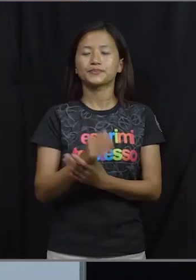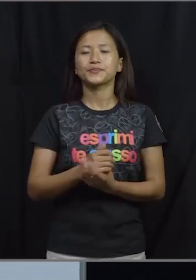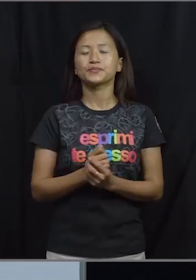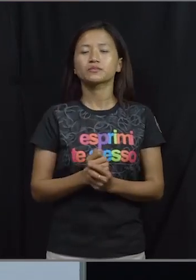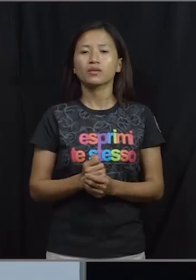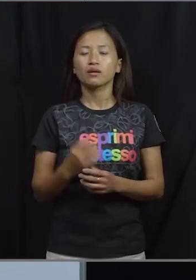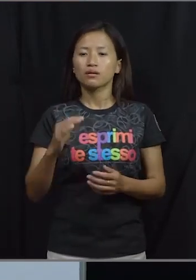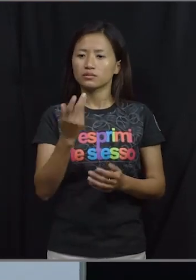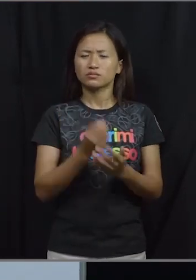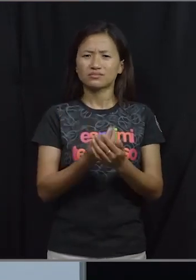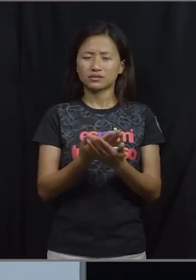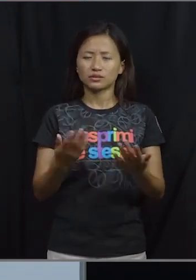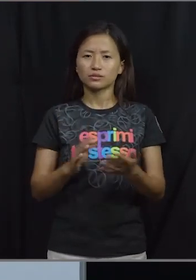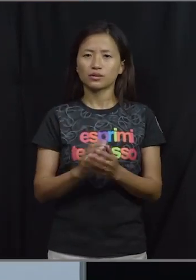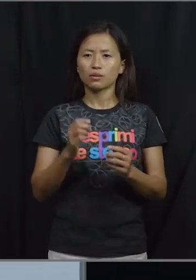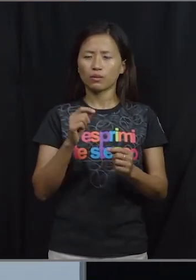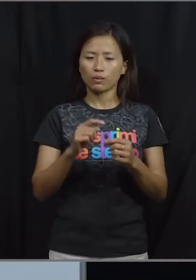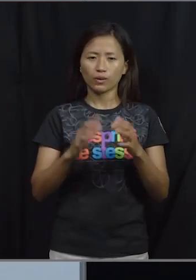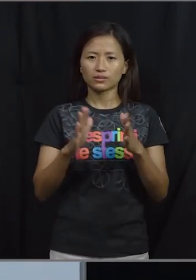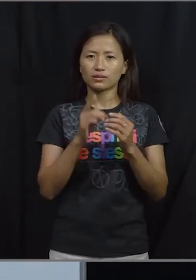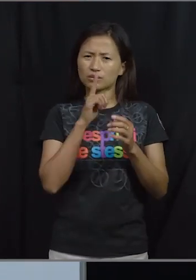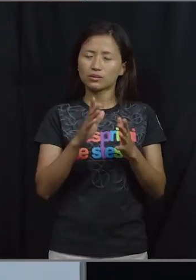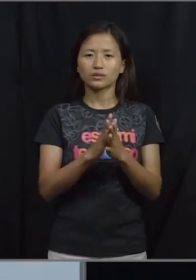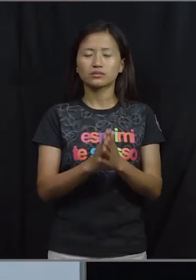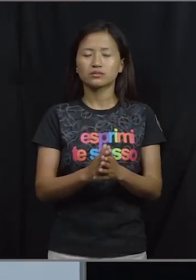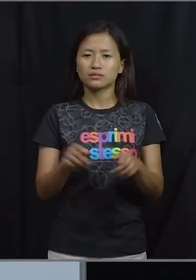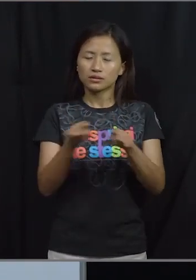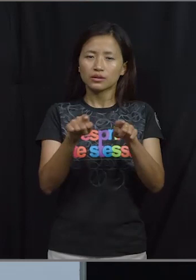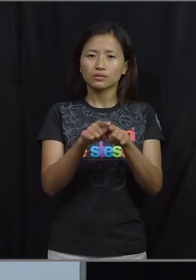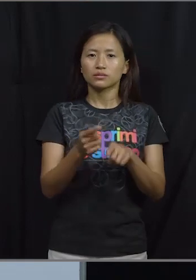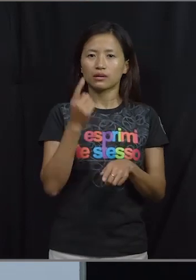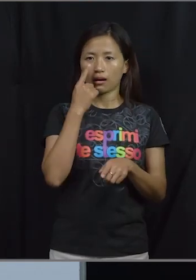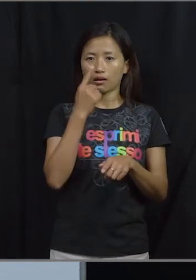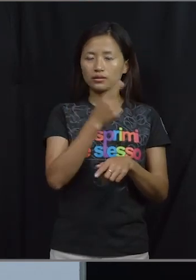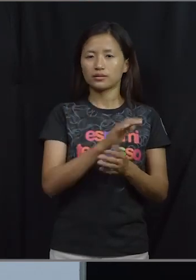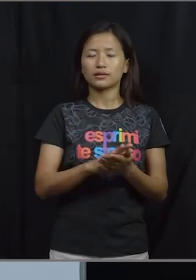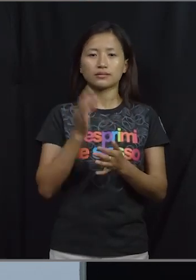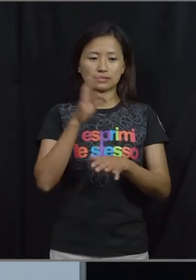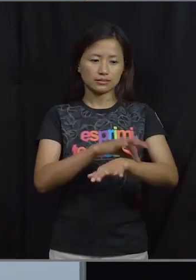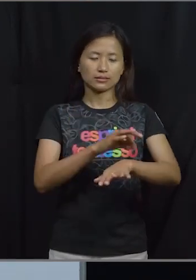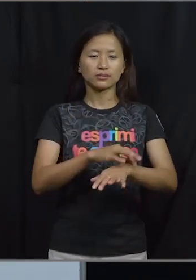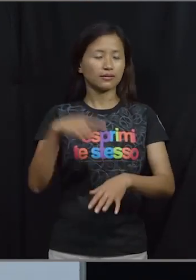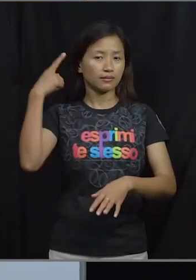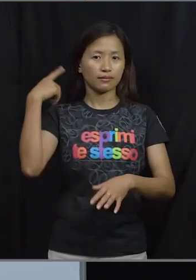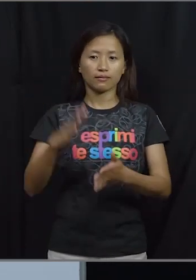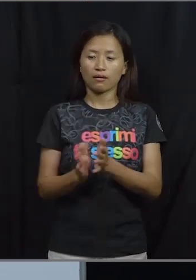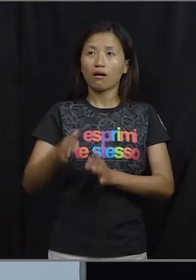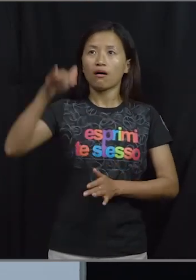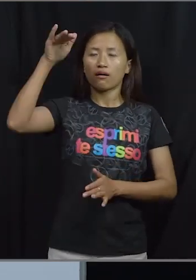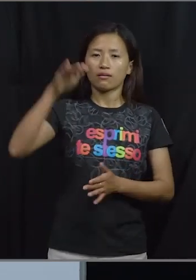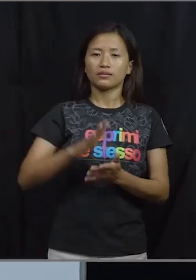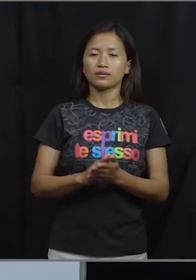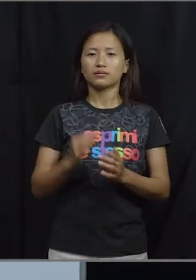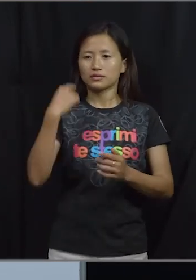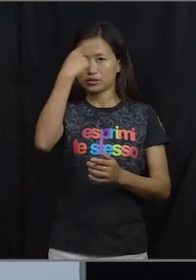sometimes we are quite similar to our parents, isn't it? The color of our eyes, the color of our skin, maybe the hair, the height, the shape